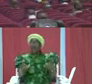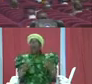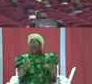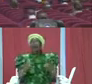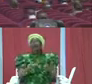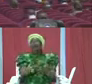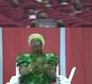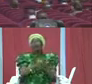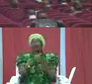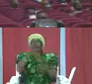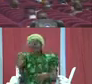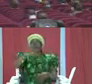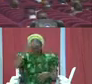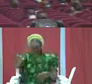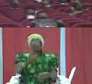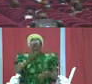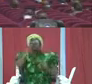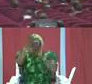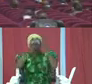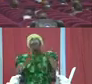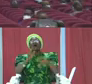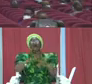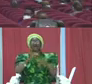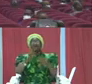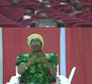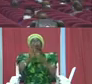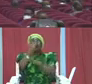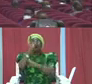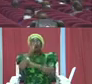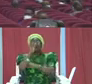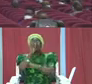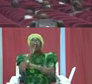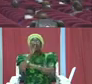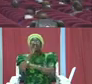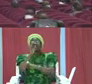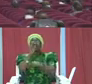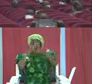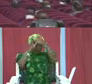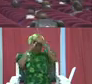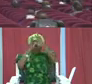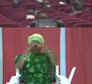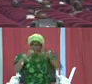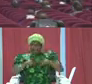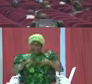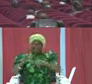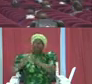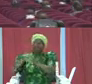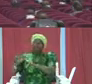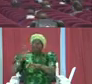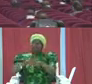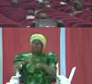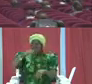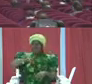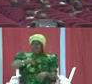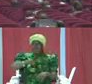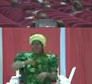to the Almighty God, Lord, have mercy on me. Save my soul. I will serve